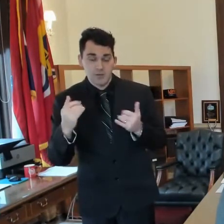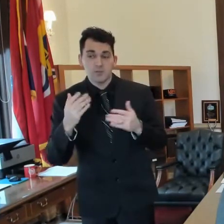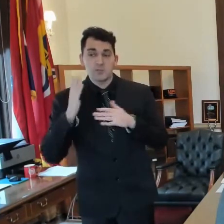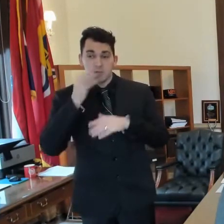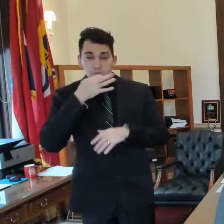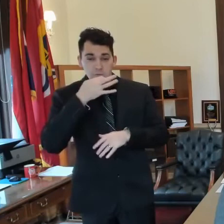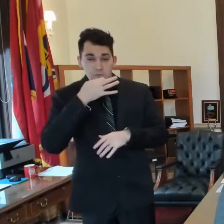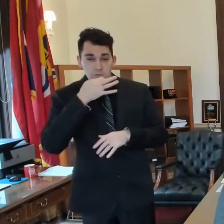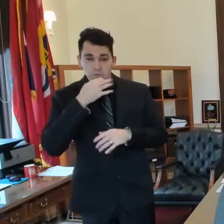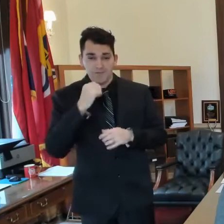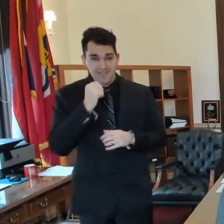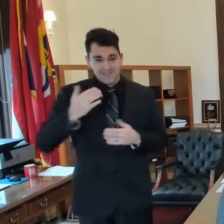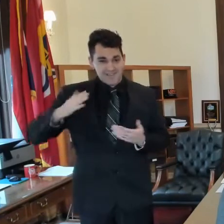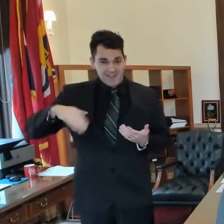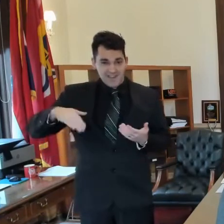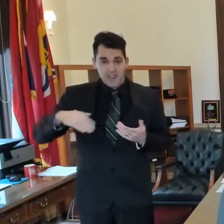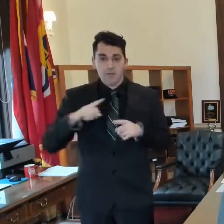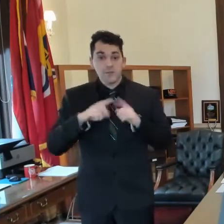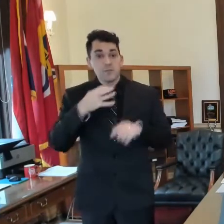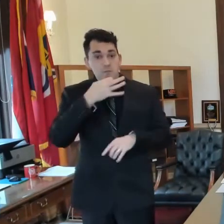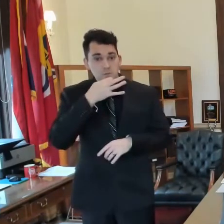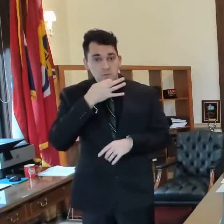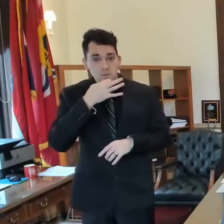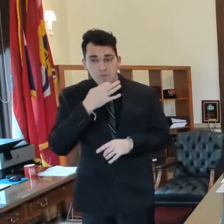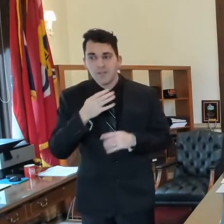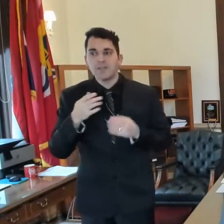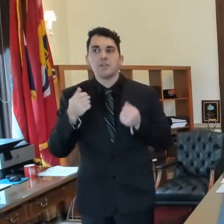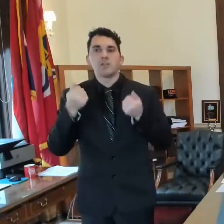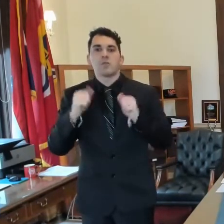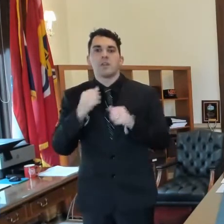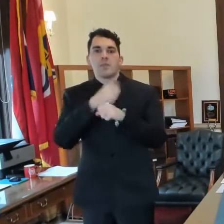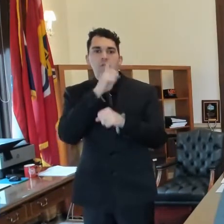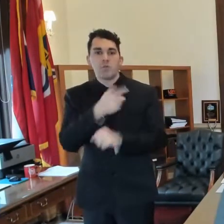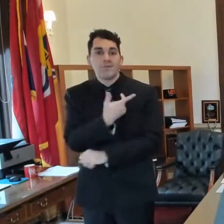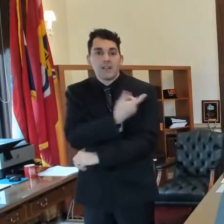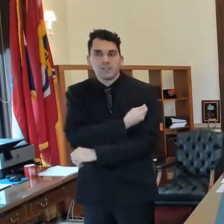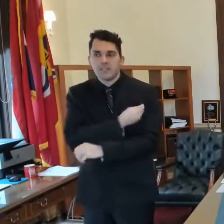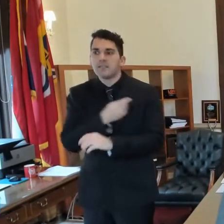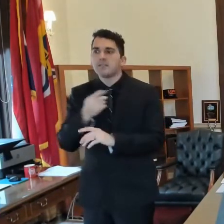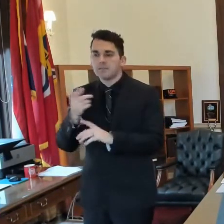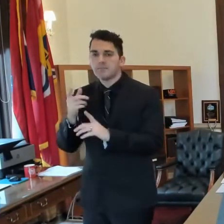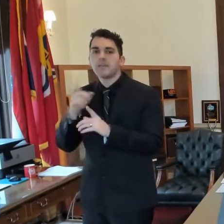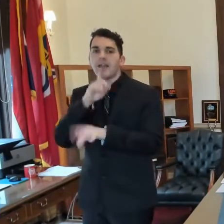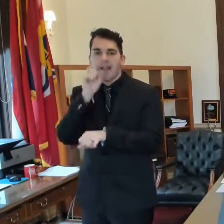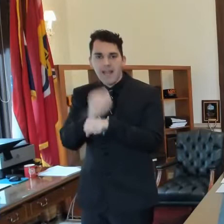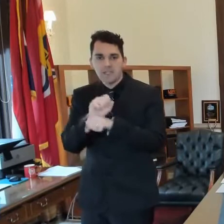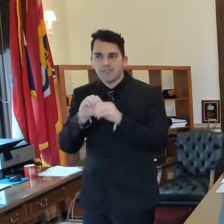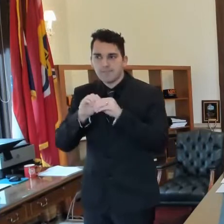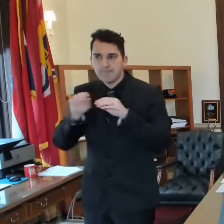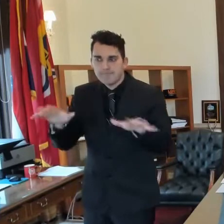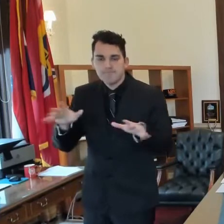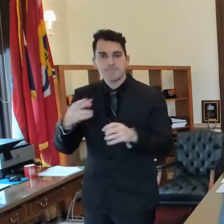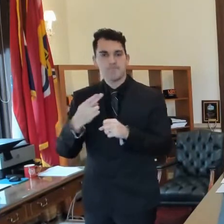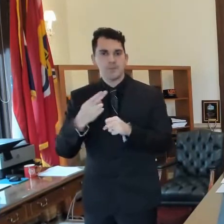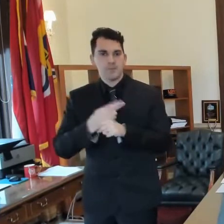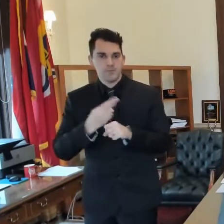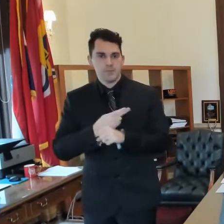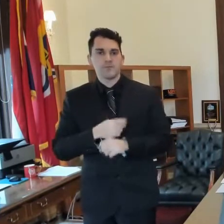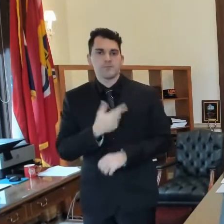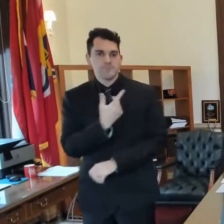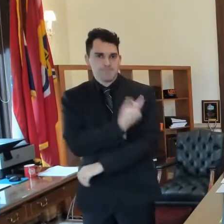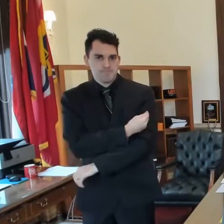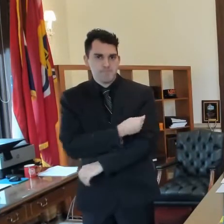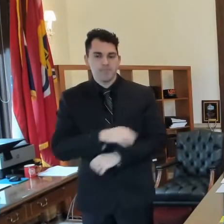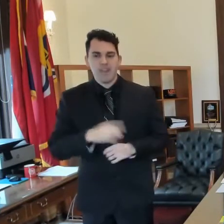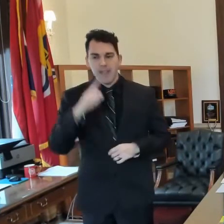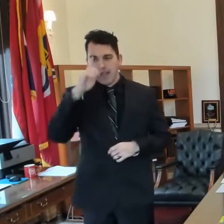of having that occur. And that's why I talked a minute ago about vaccinators. So I think over the next 30